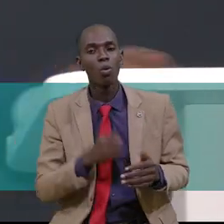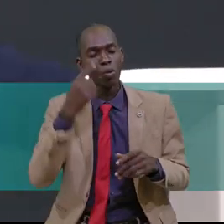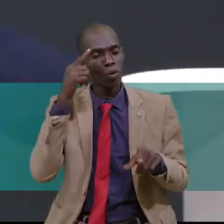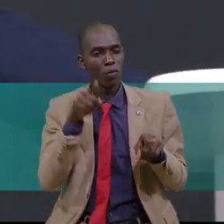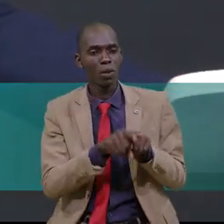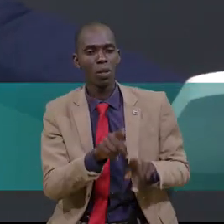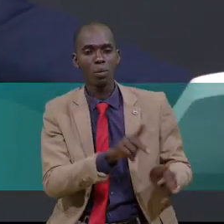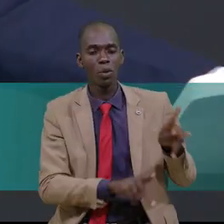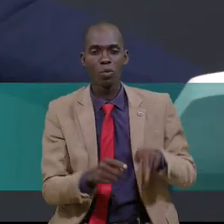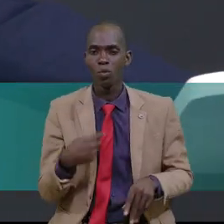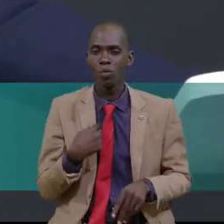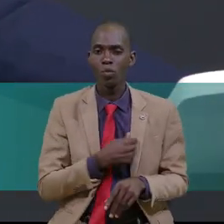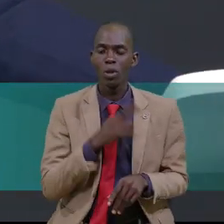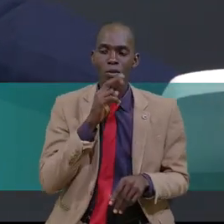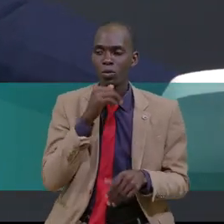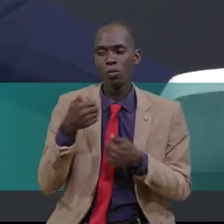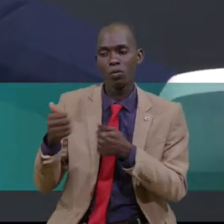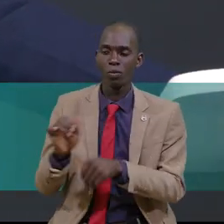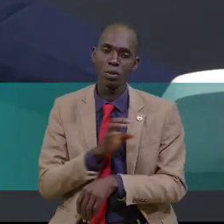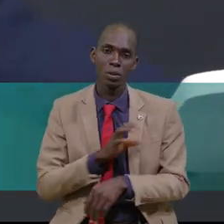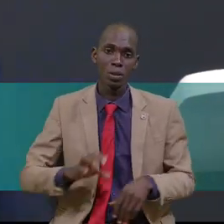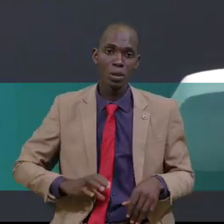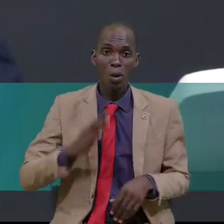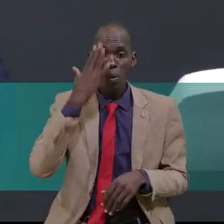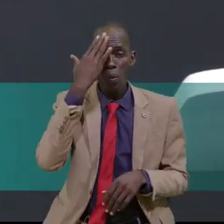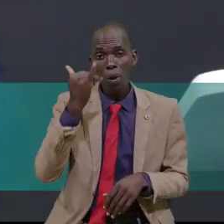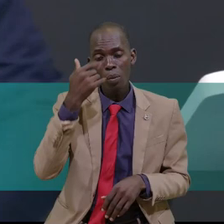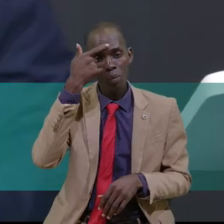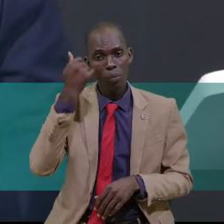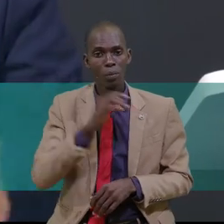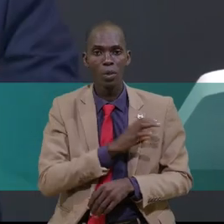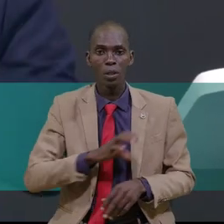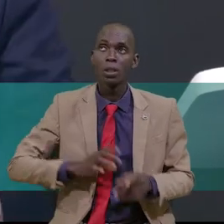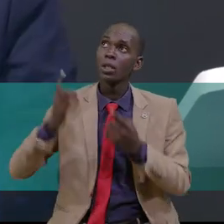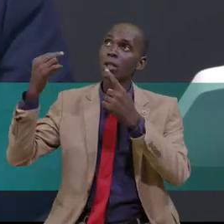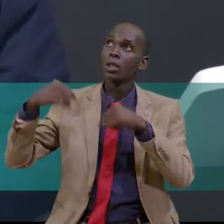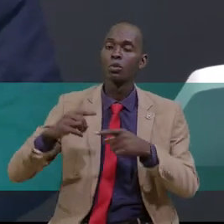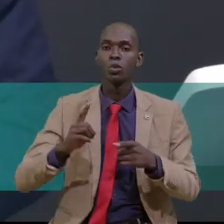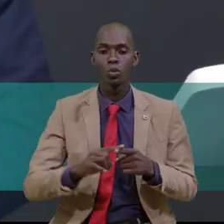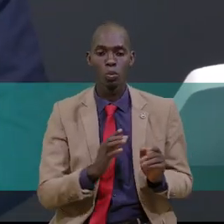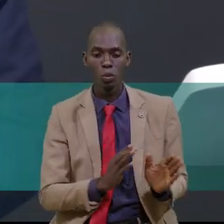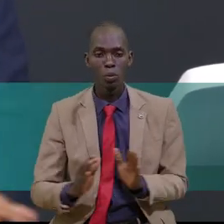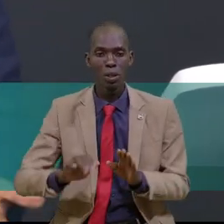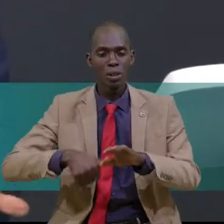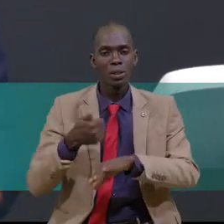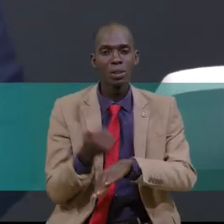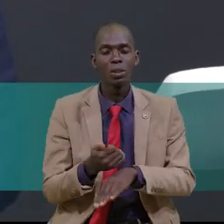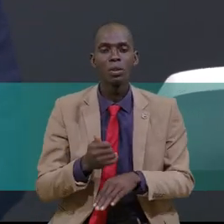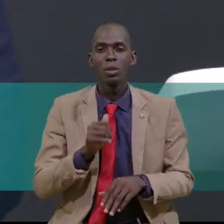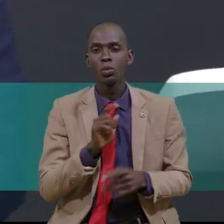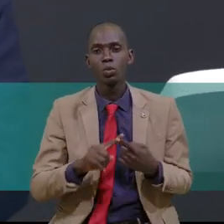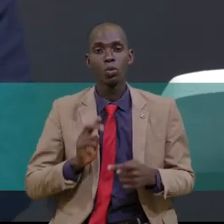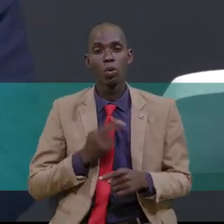Christ, because he came to establish, he came to give us the better covenant,